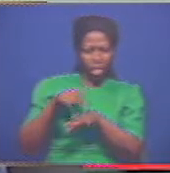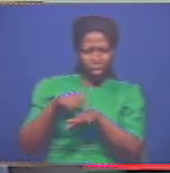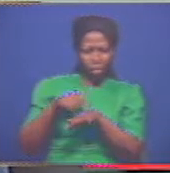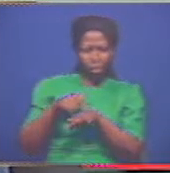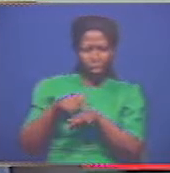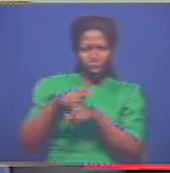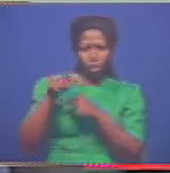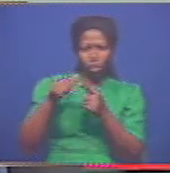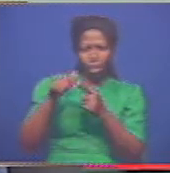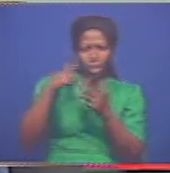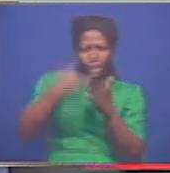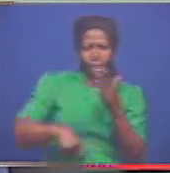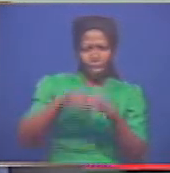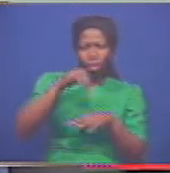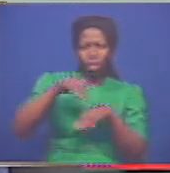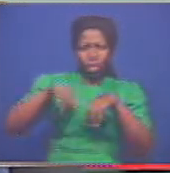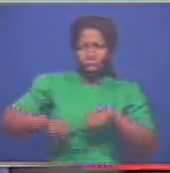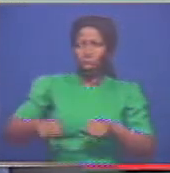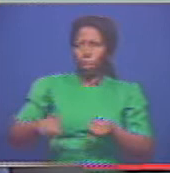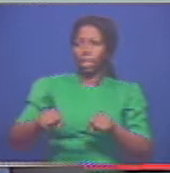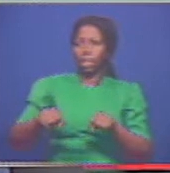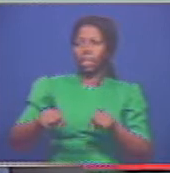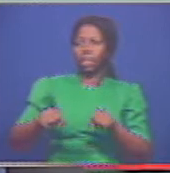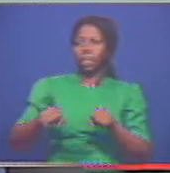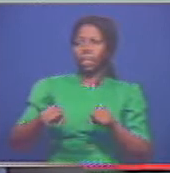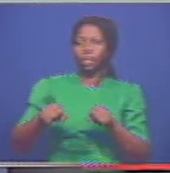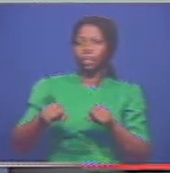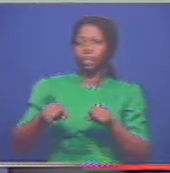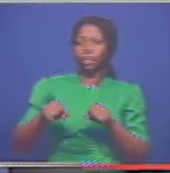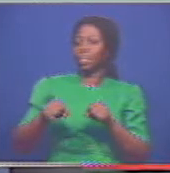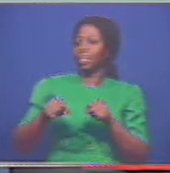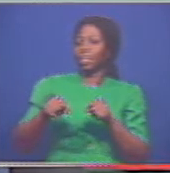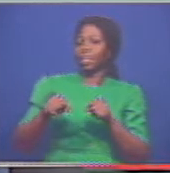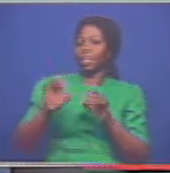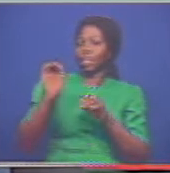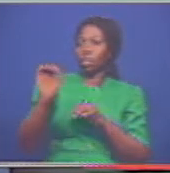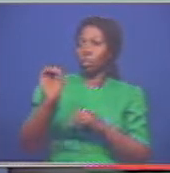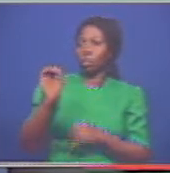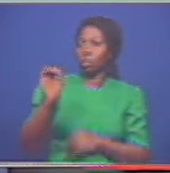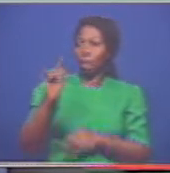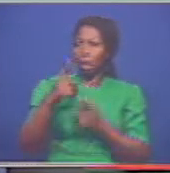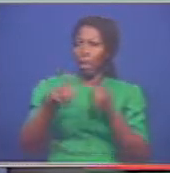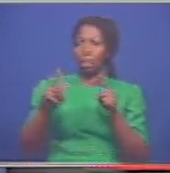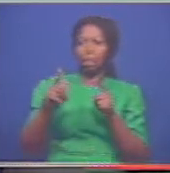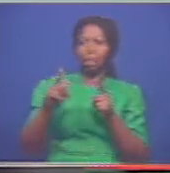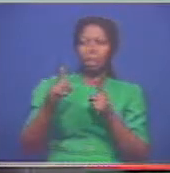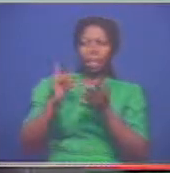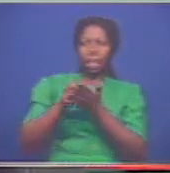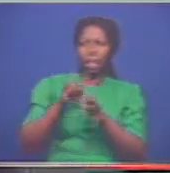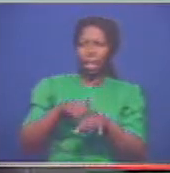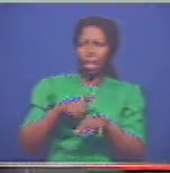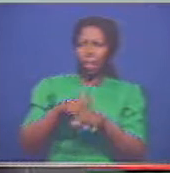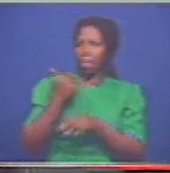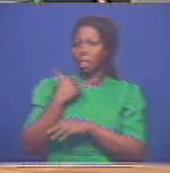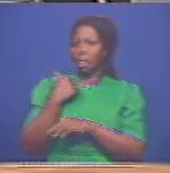tax on motorbikes was, I think, zero rated. Yeah. We did not have motorbikes, and most we used to